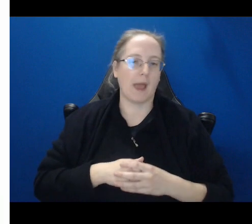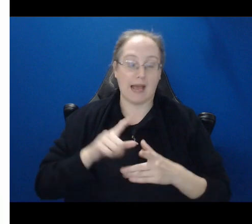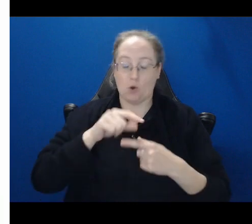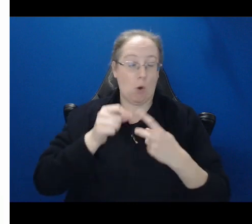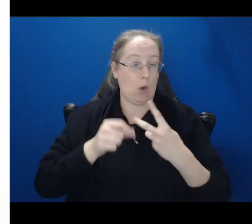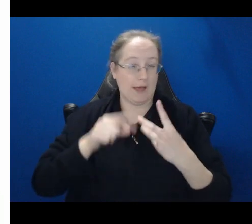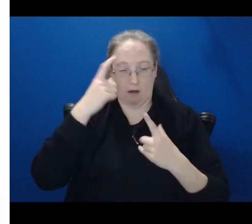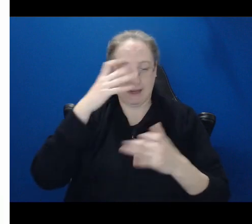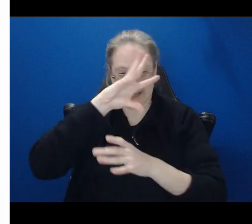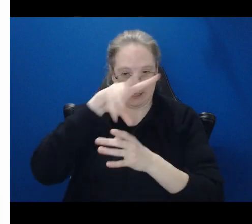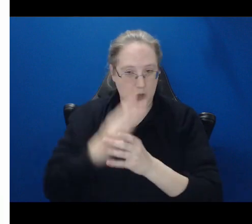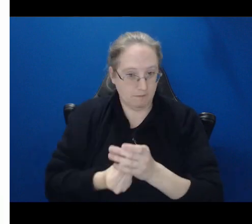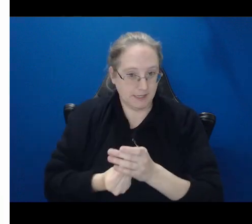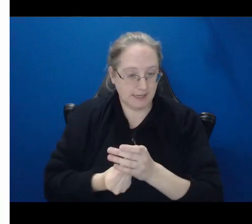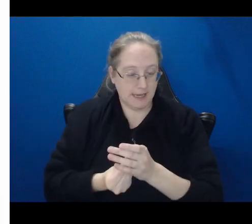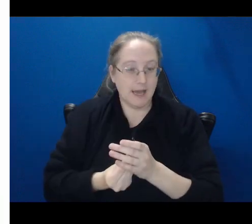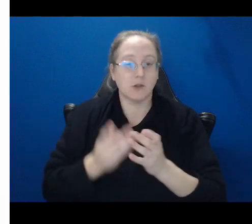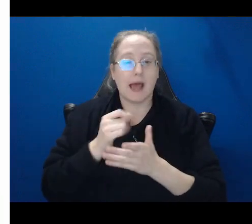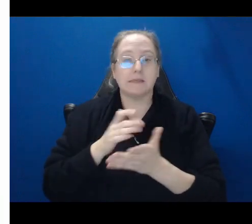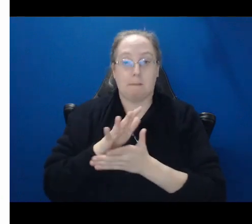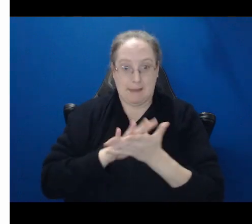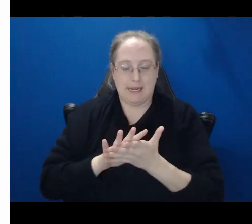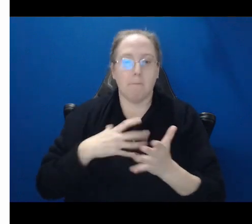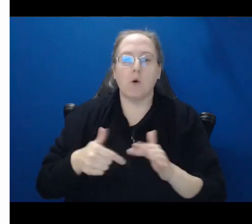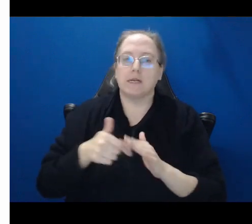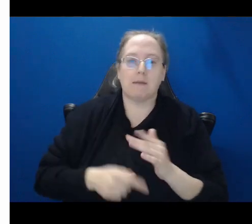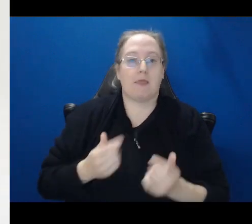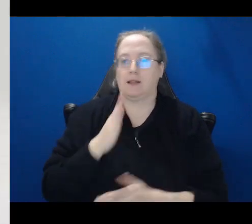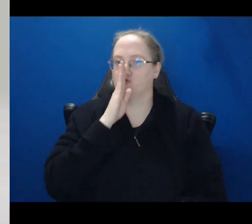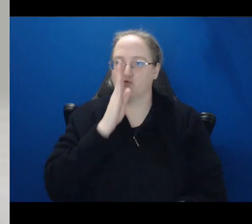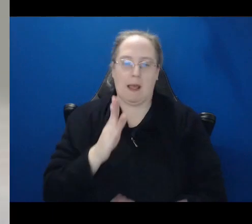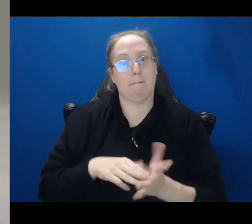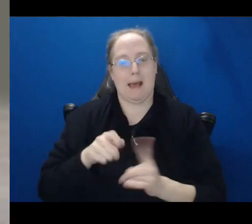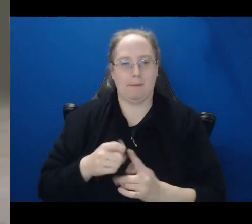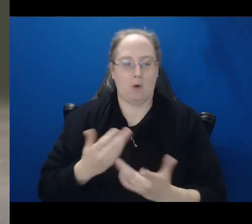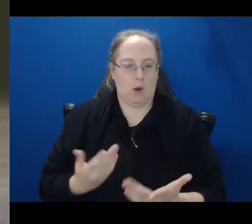charged with meaning apart from just being a map. Mm. Yeah. Helen?